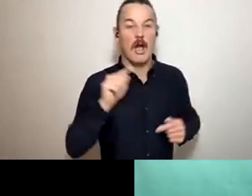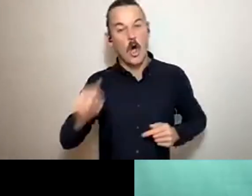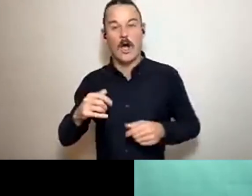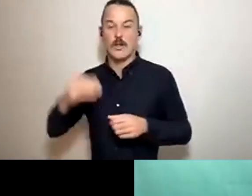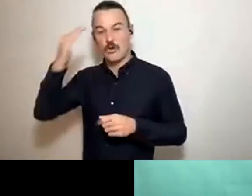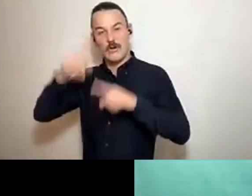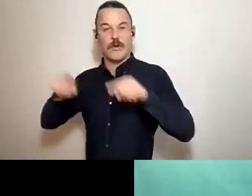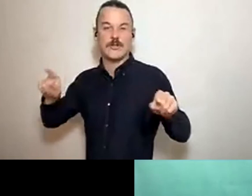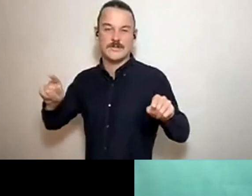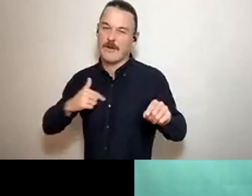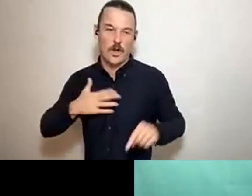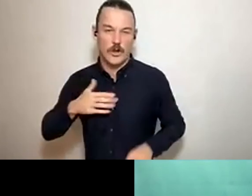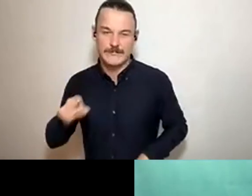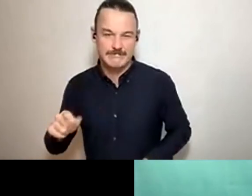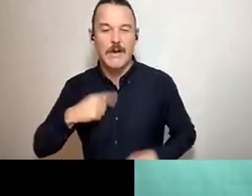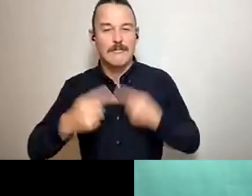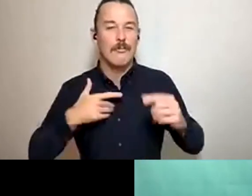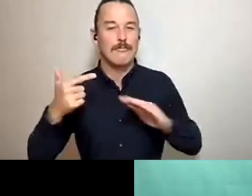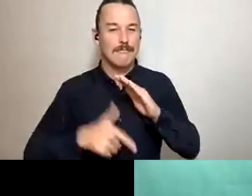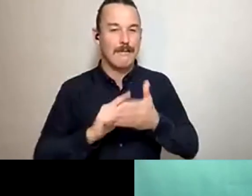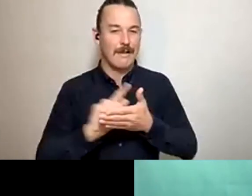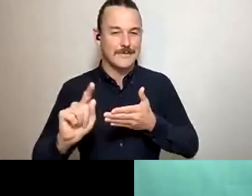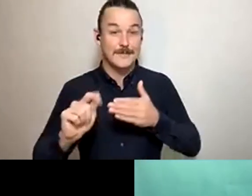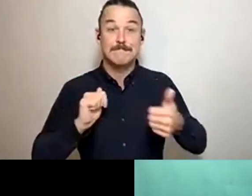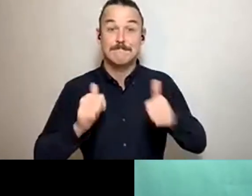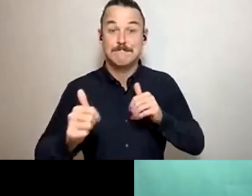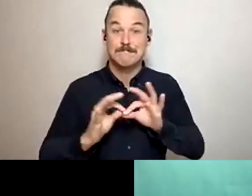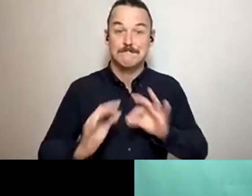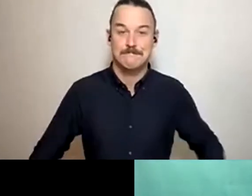And I will be talking about that later. So if you're interested,